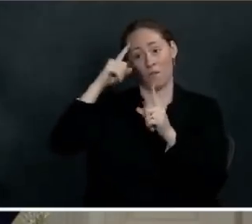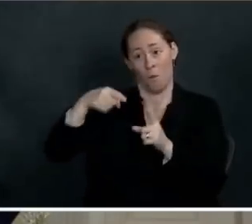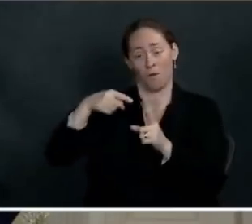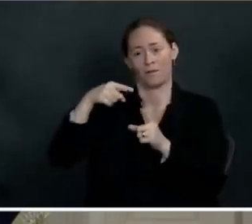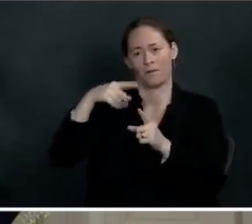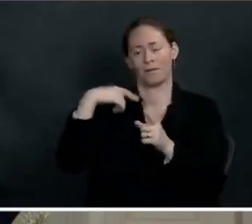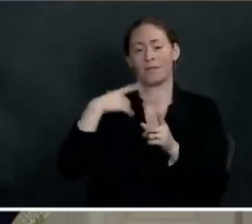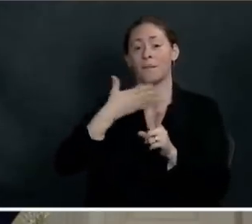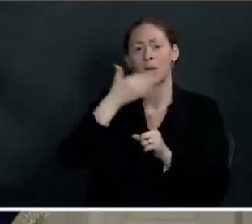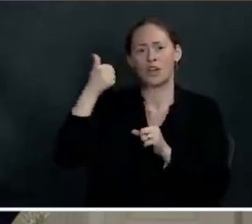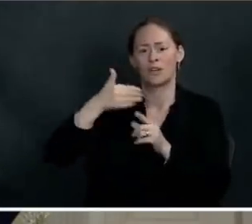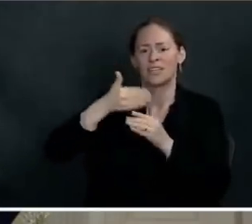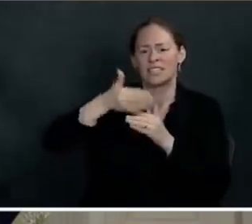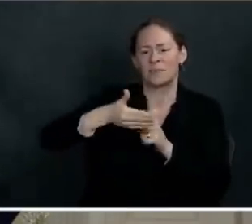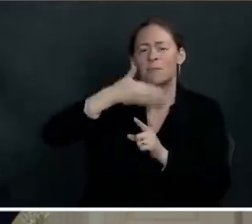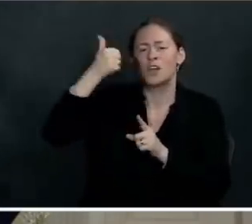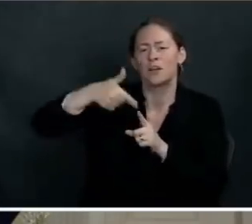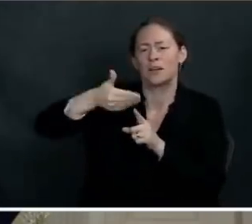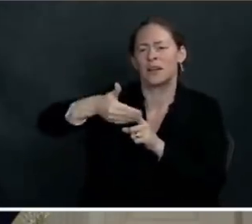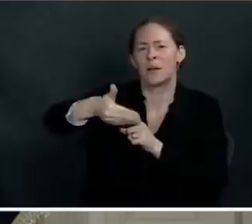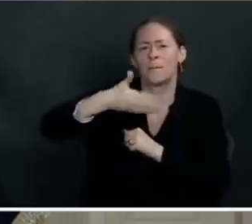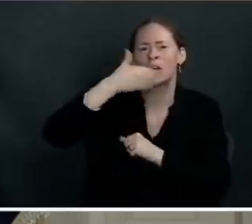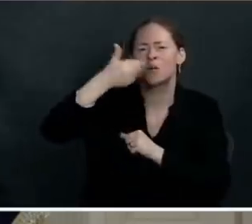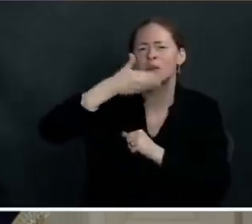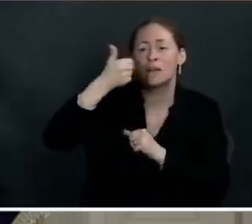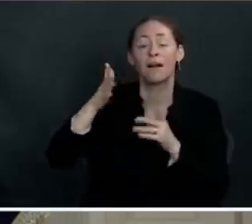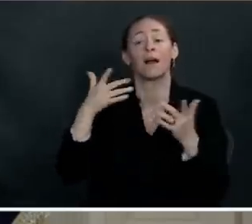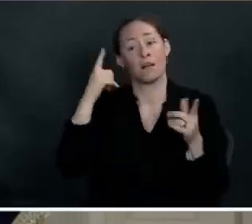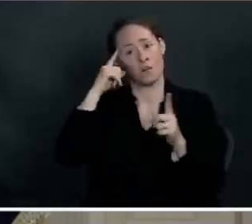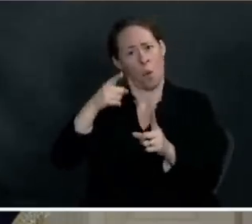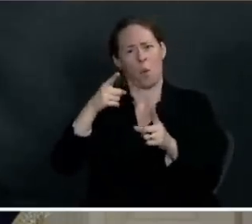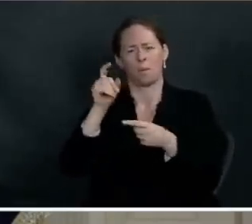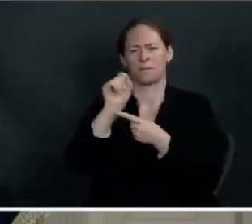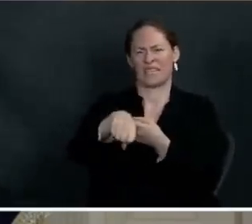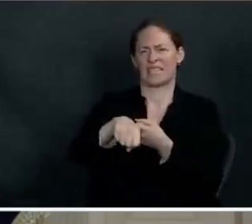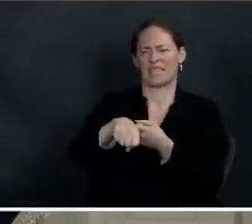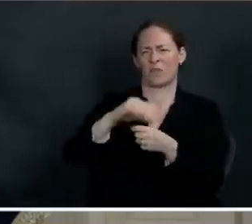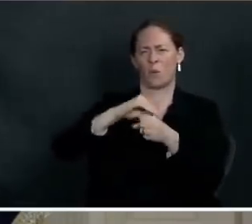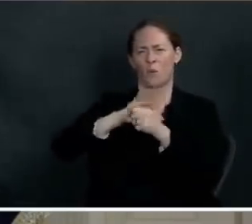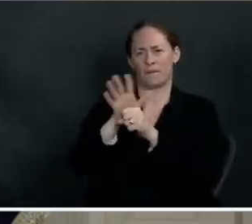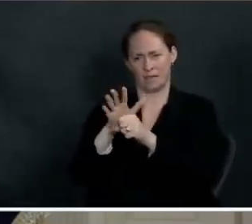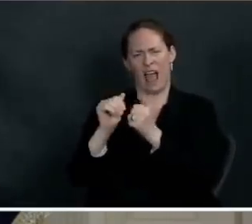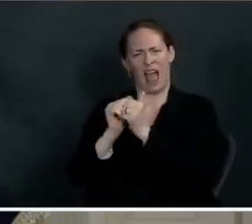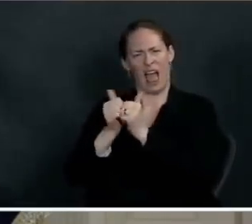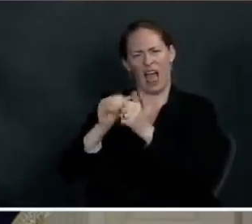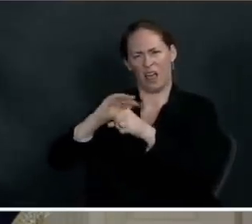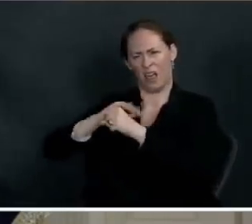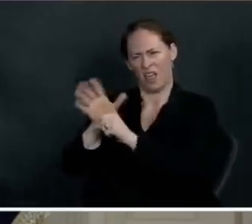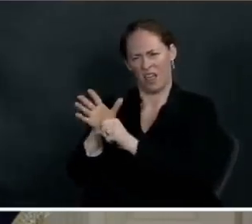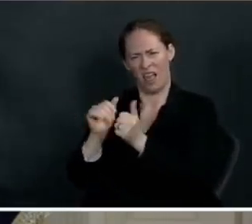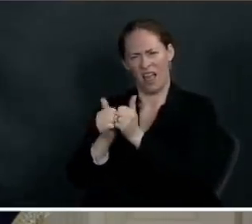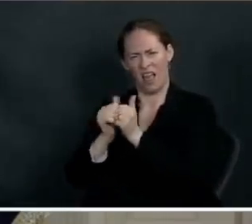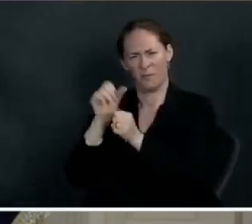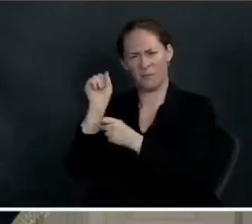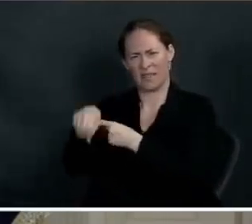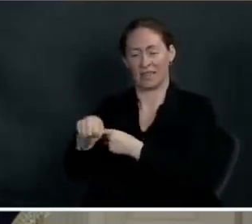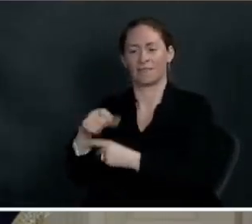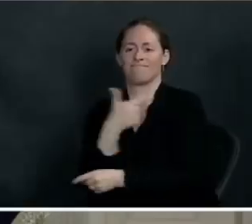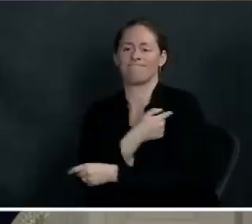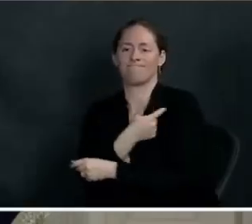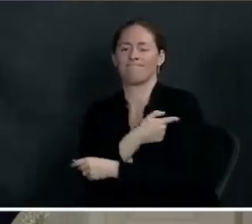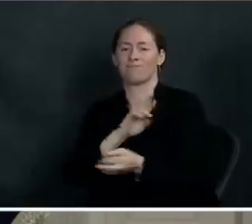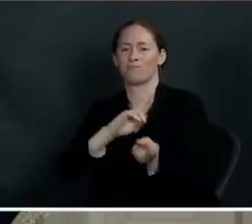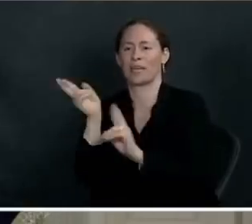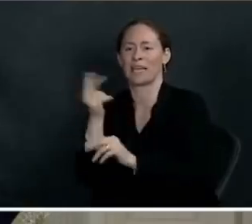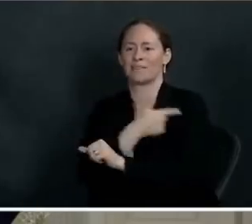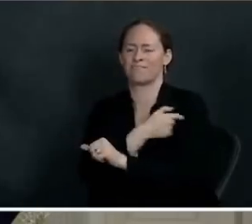COVID-19. And the way we do that is to get more people vaccinated, which means we have to be ready after we hit the ground, after we